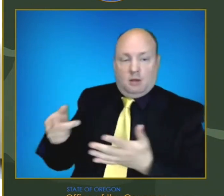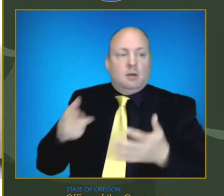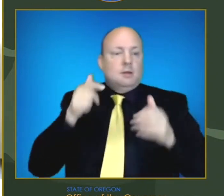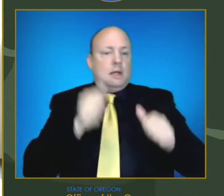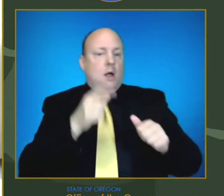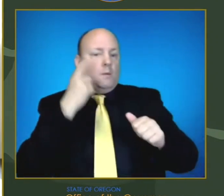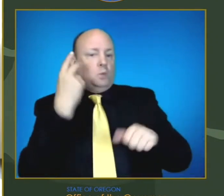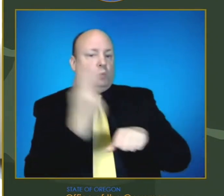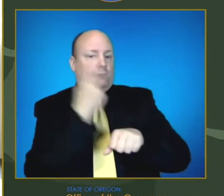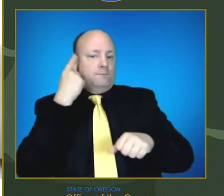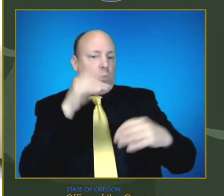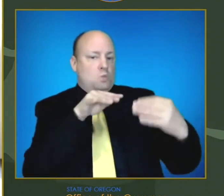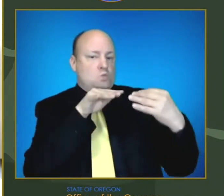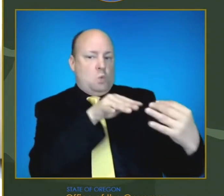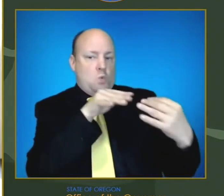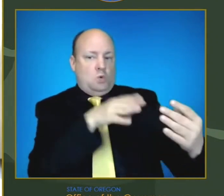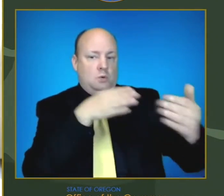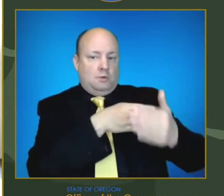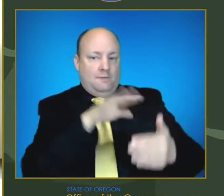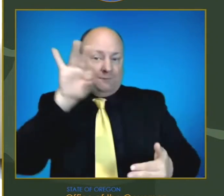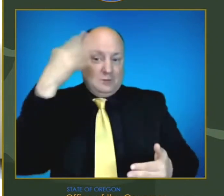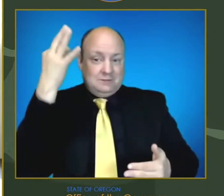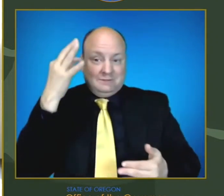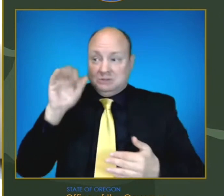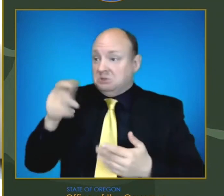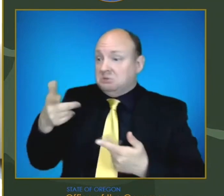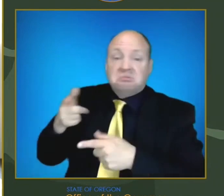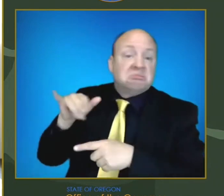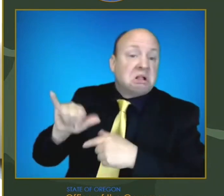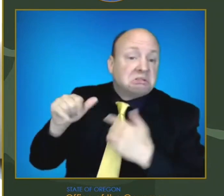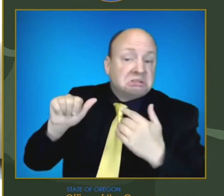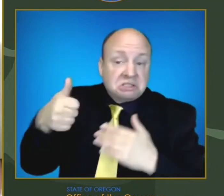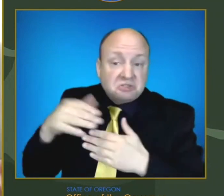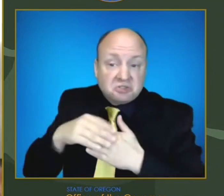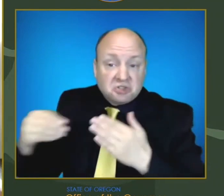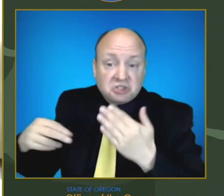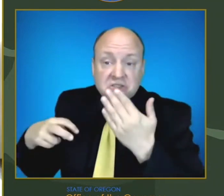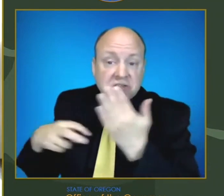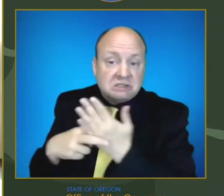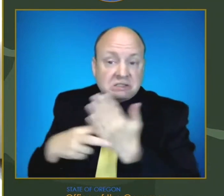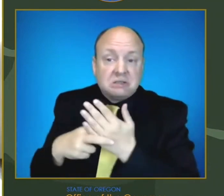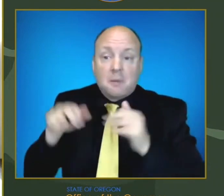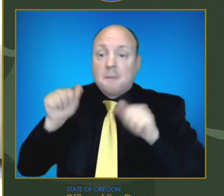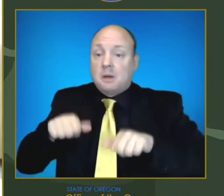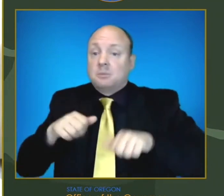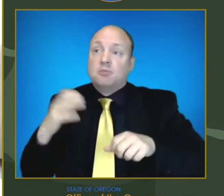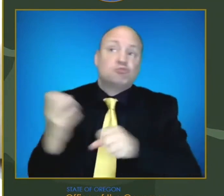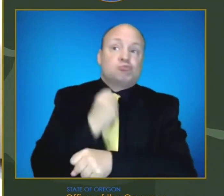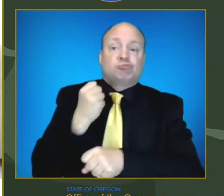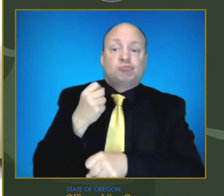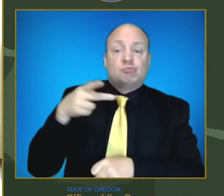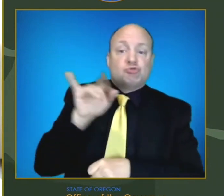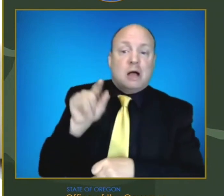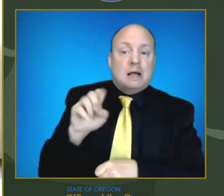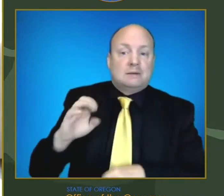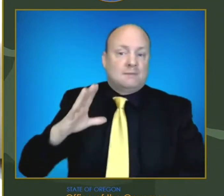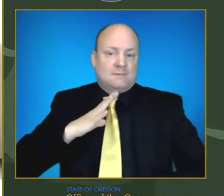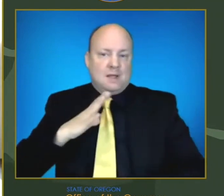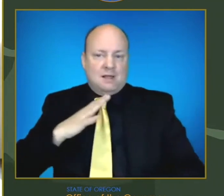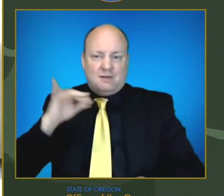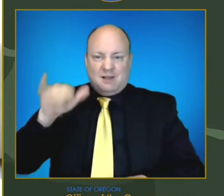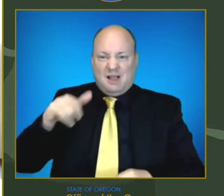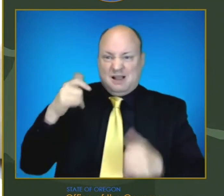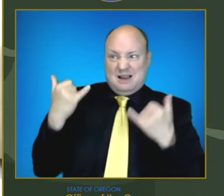in the short run with the promise of getting paid in the long run. And so, as a final thought, my hope is that 3